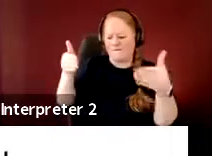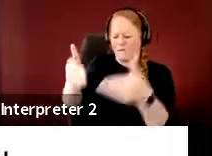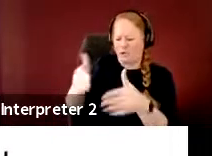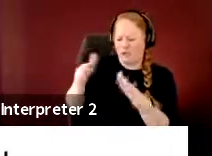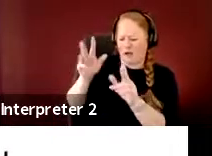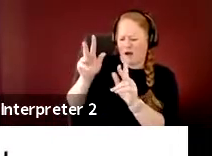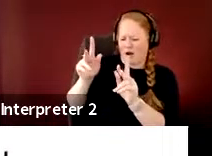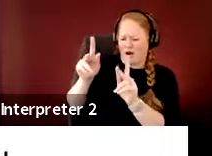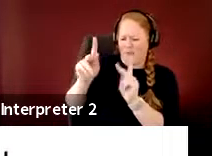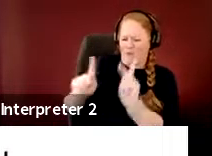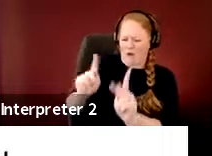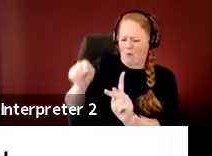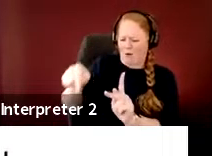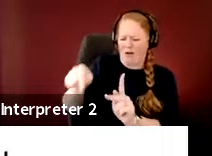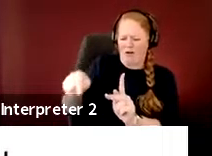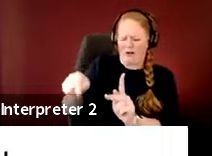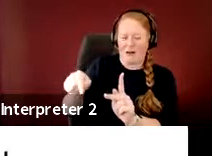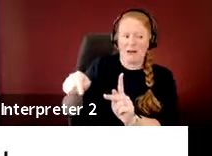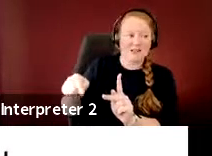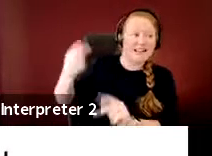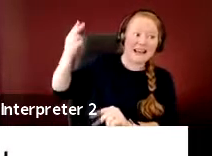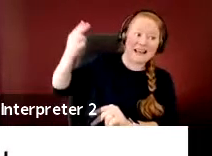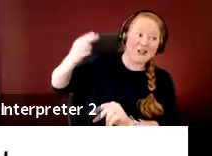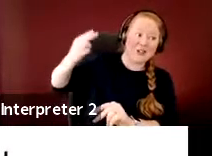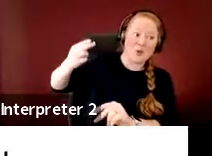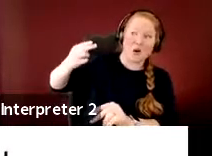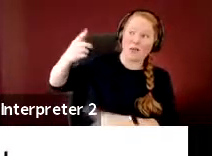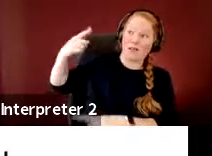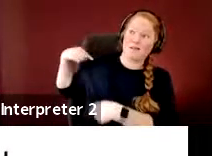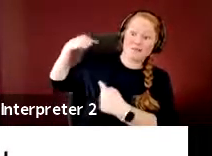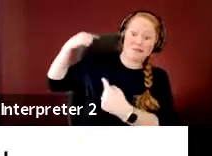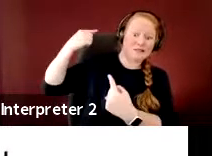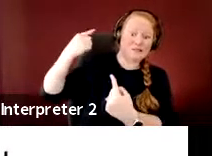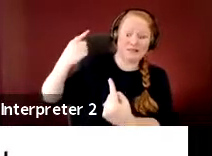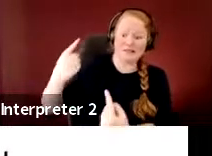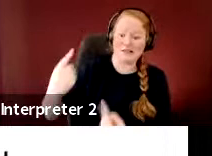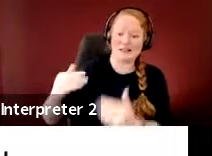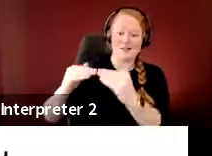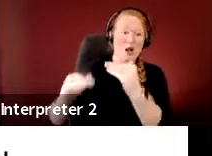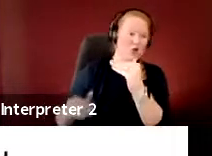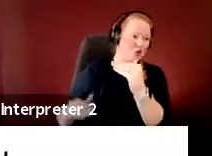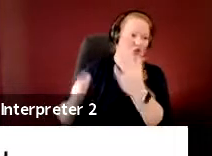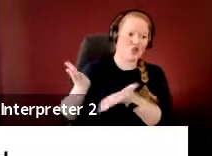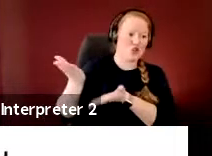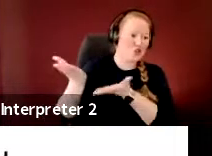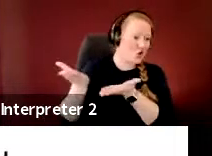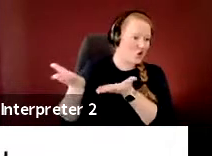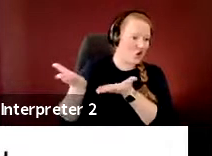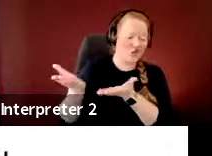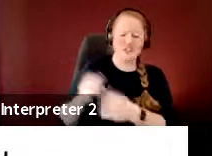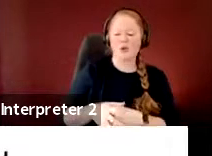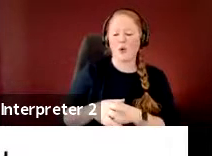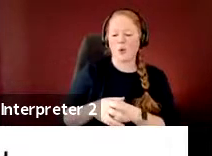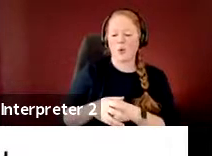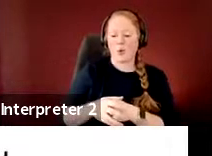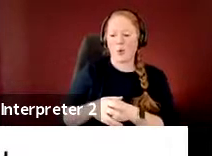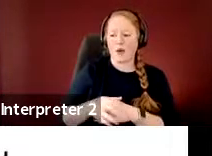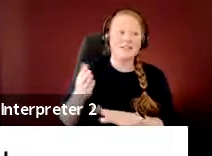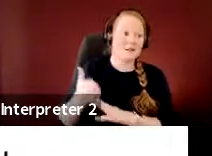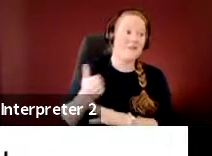that are historically underserved by previous or current relief programs during the COVID-19